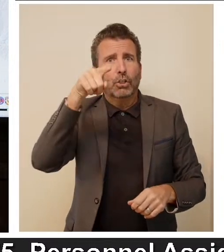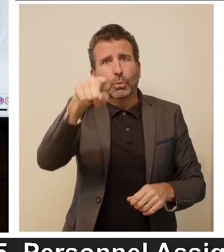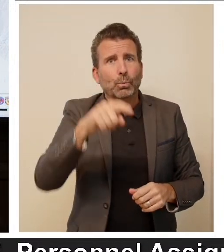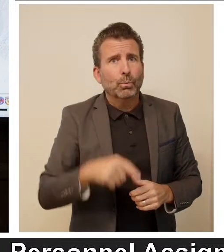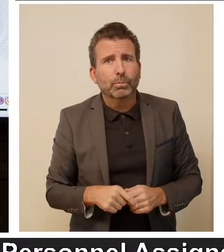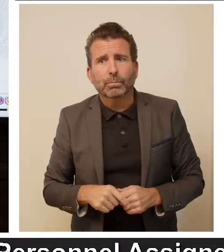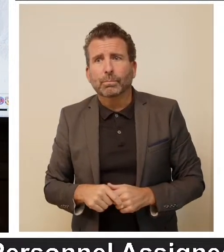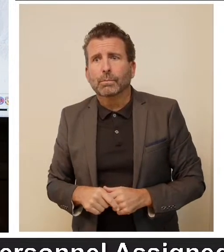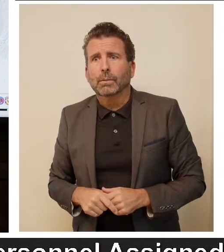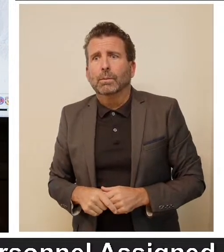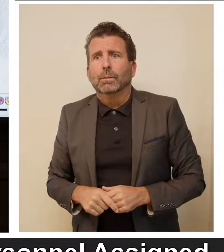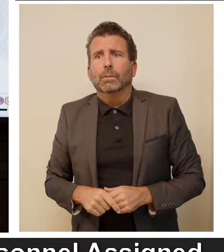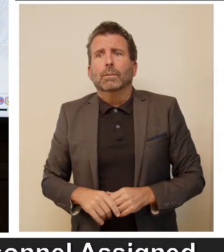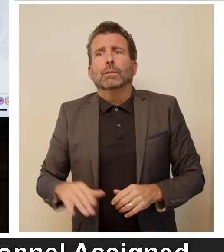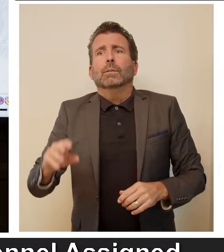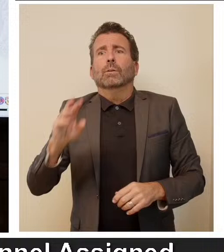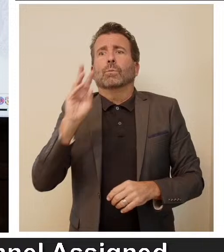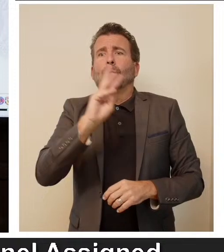please visit